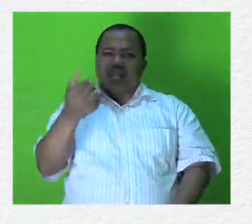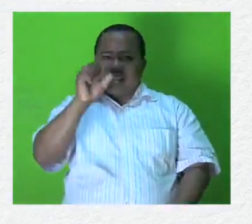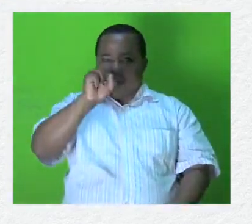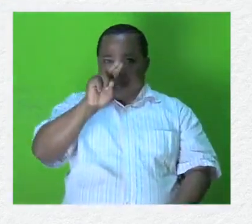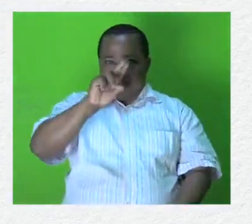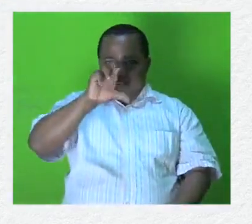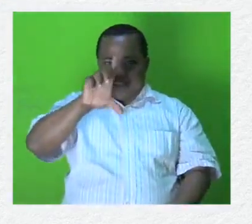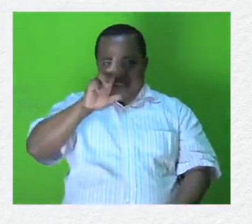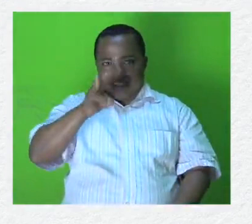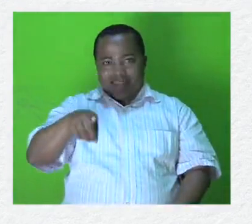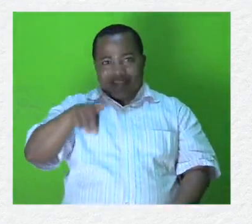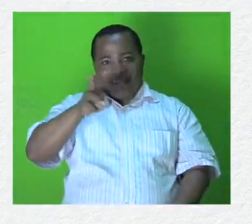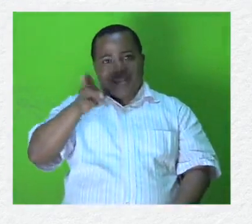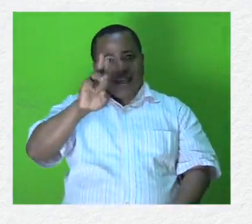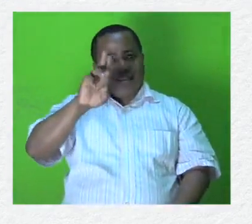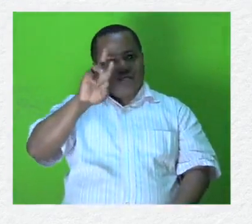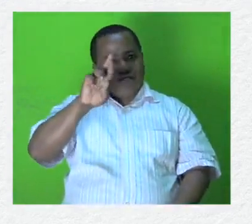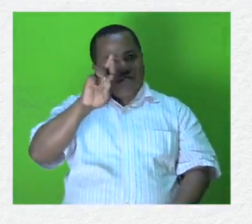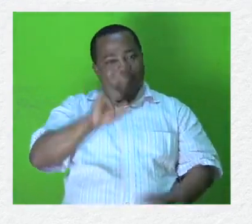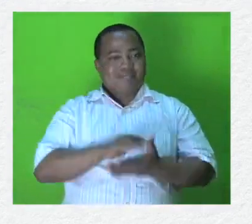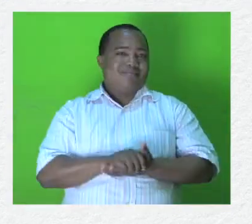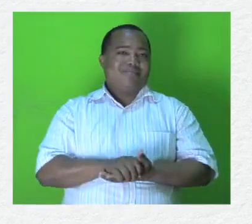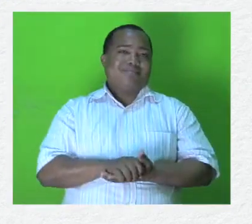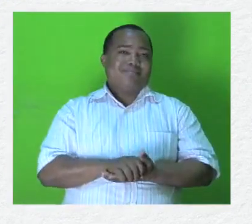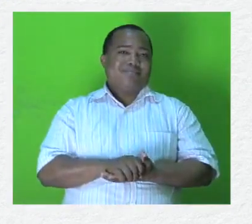And what about sulfur?